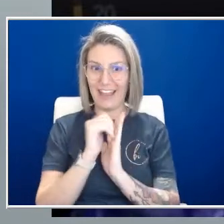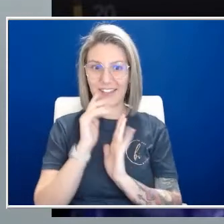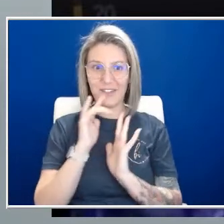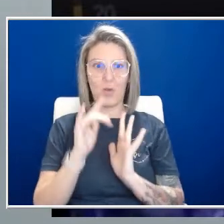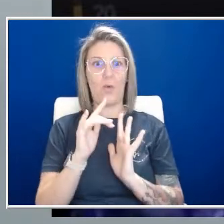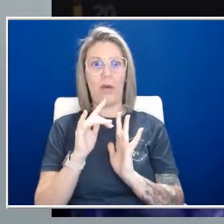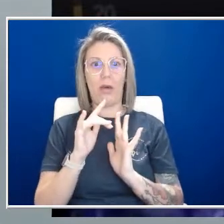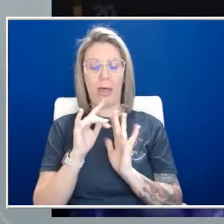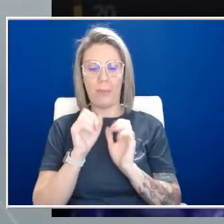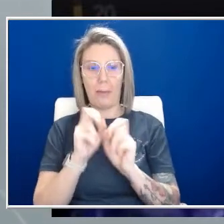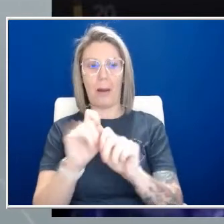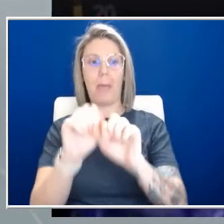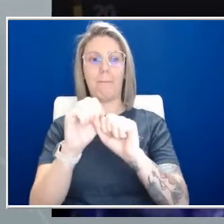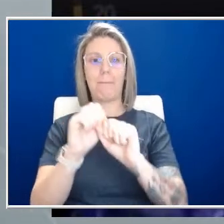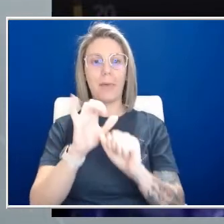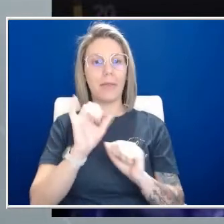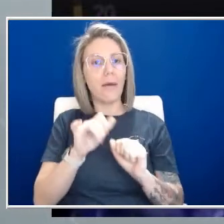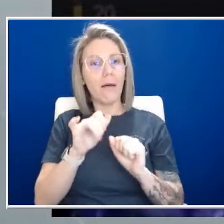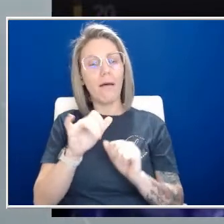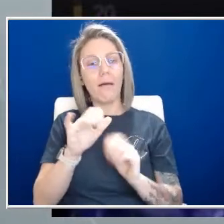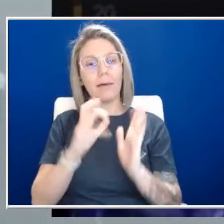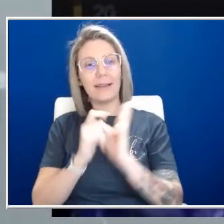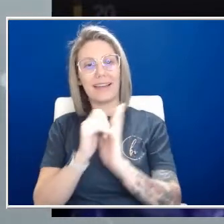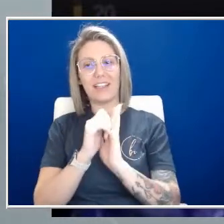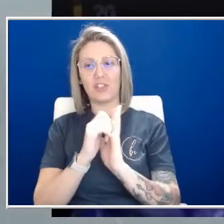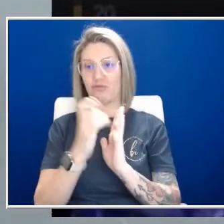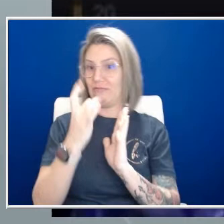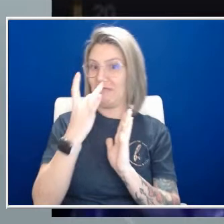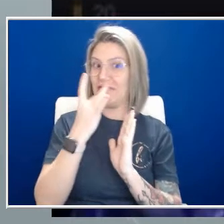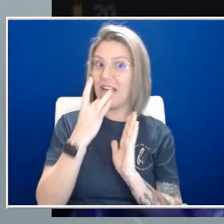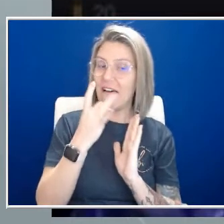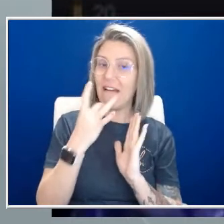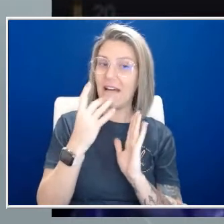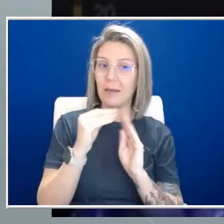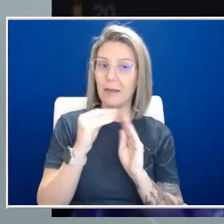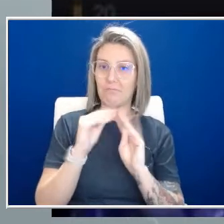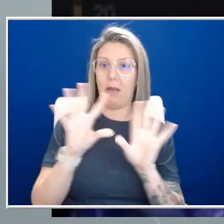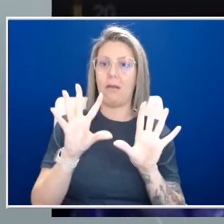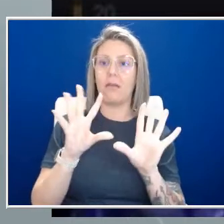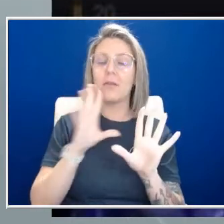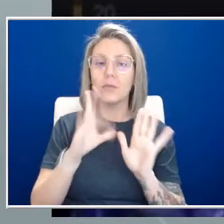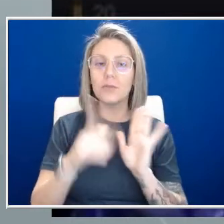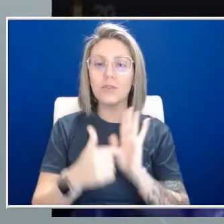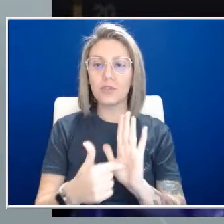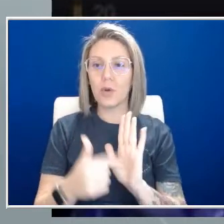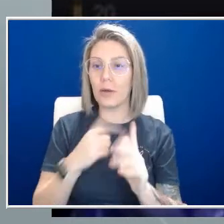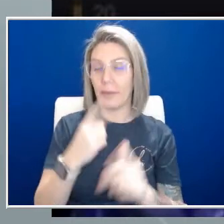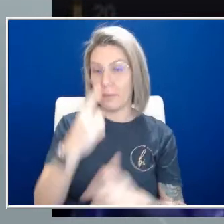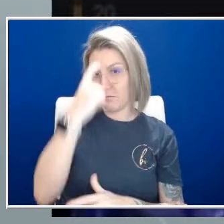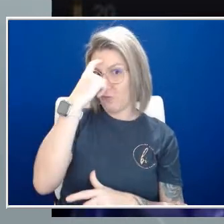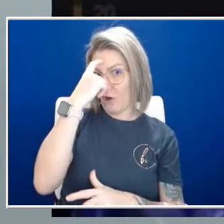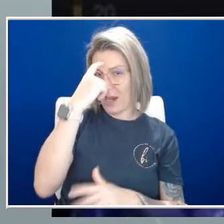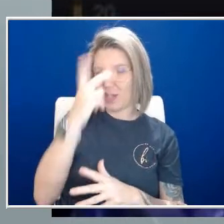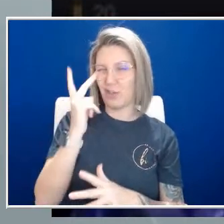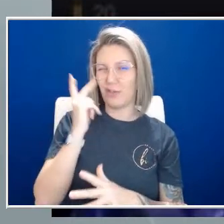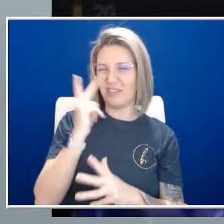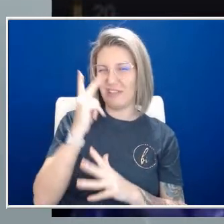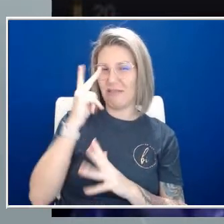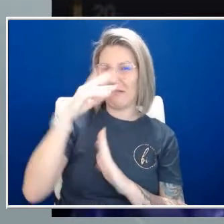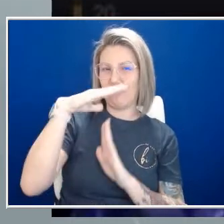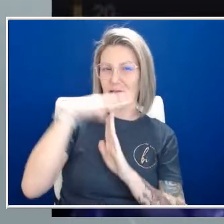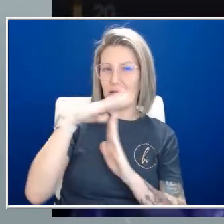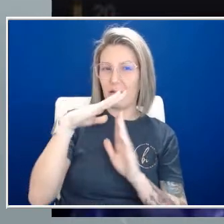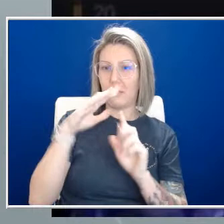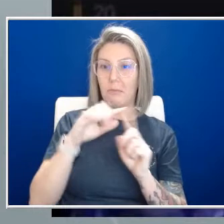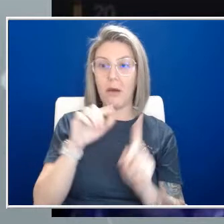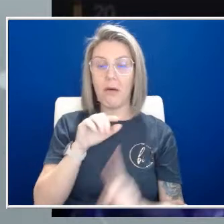red. And so anywhere you see red is potentially cancer. Of course, the brain eats up sugar, so you're seeing that at the top. But in the tongue, might be a little